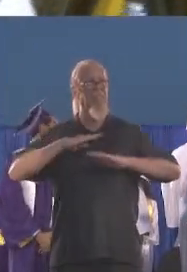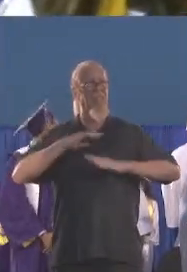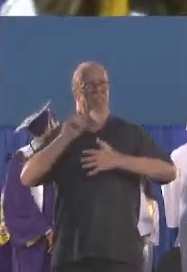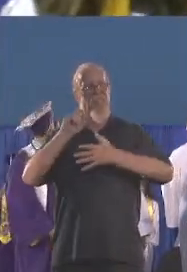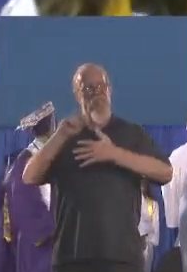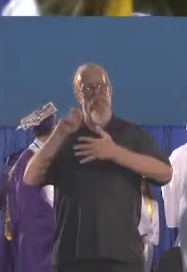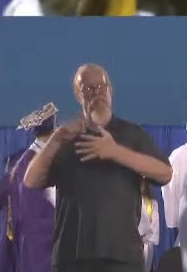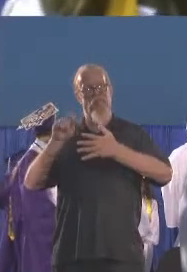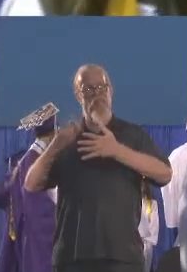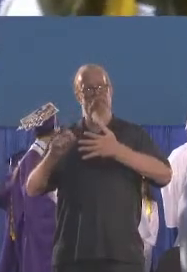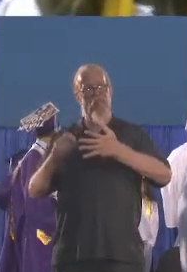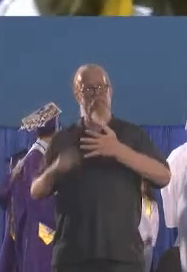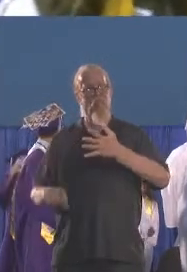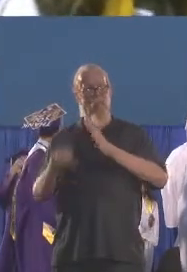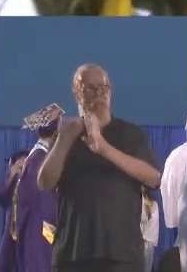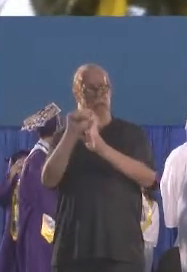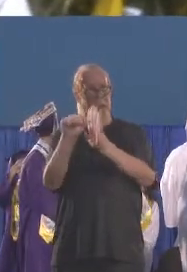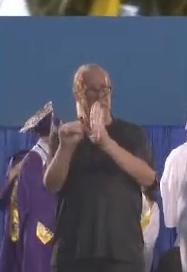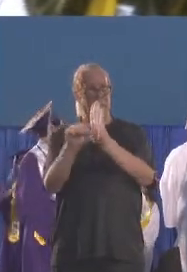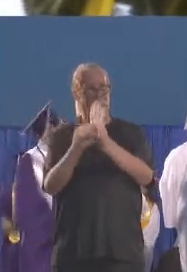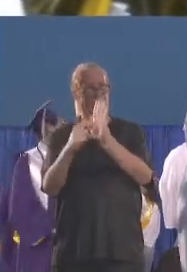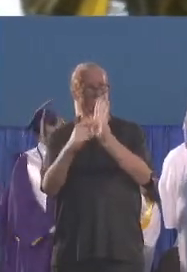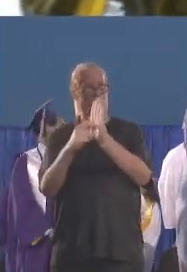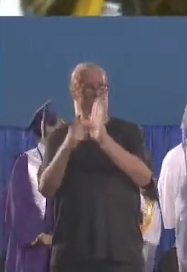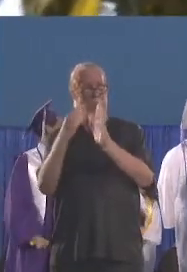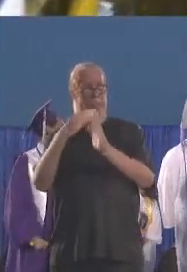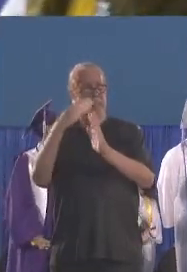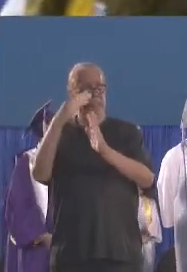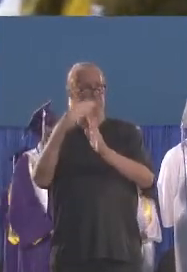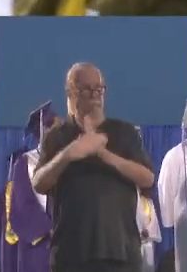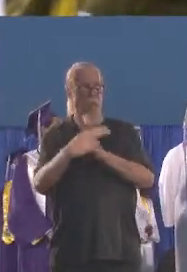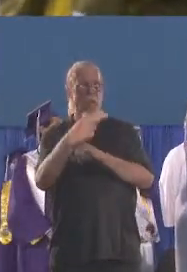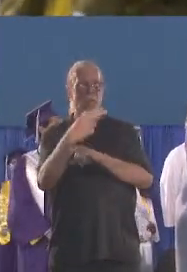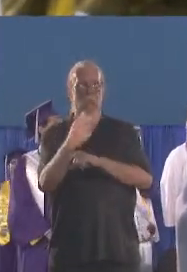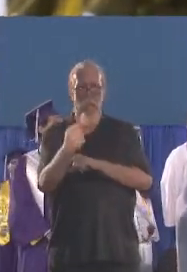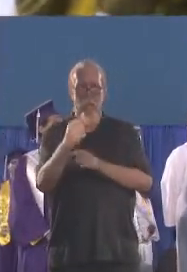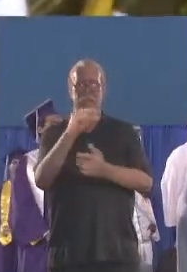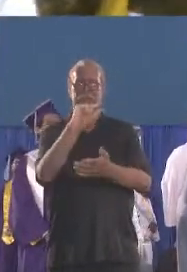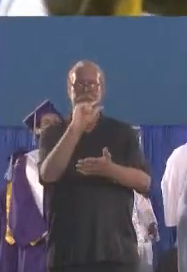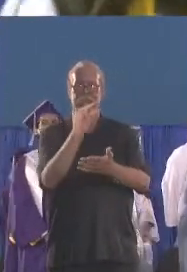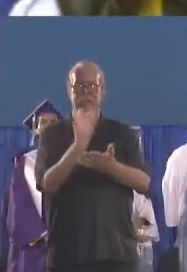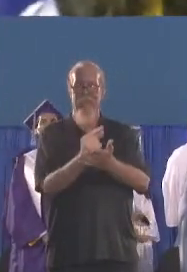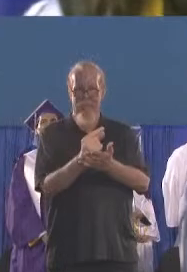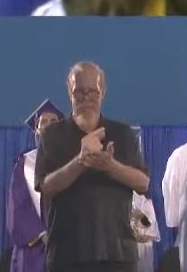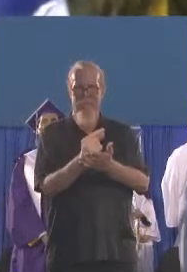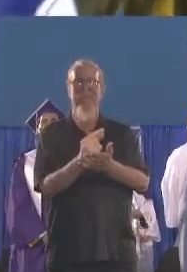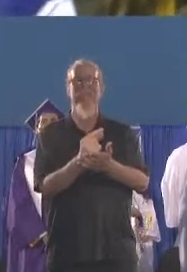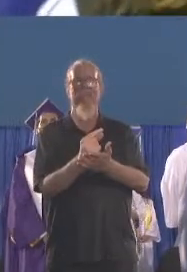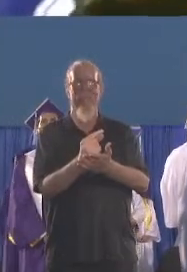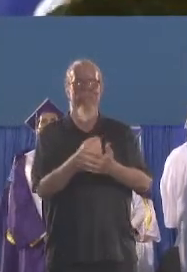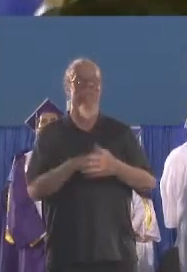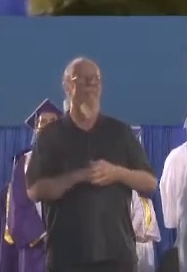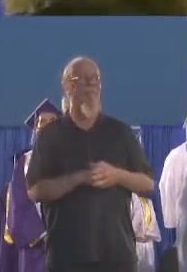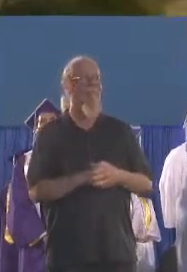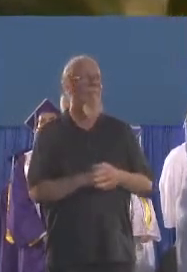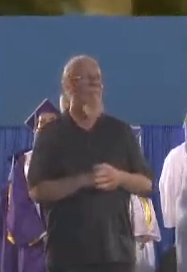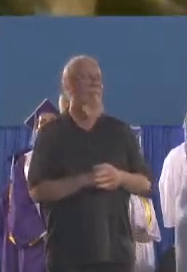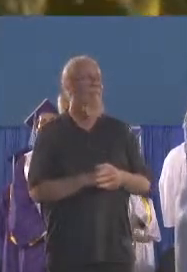the completion of high school and graduation from Brackenridge High School.